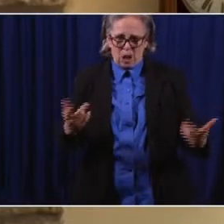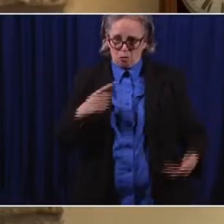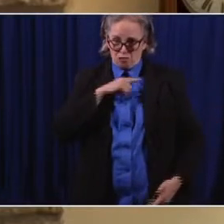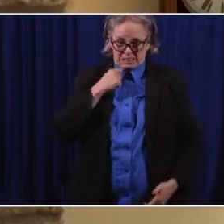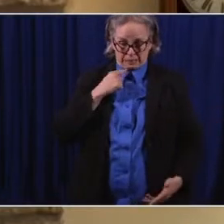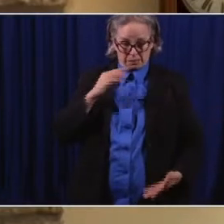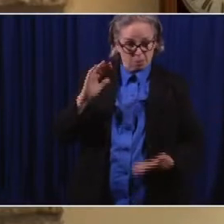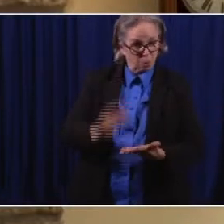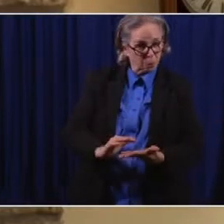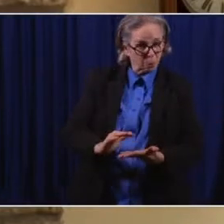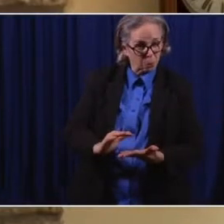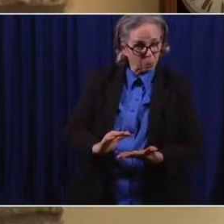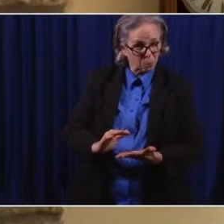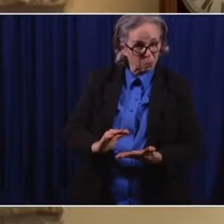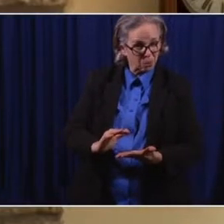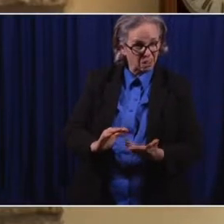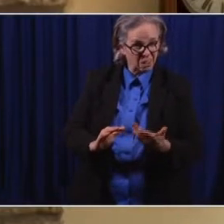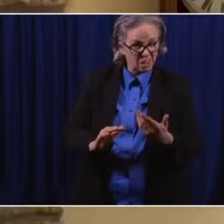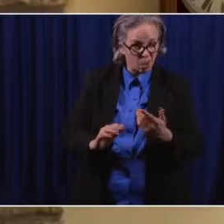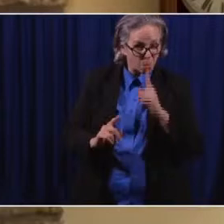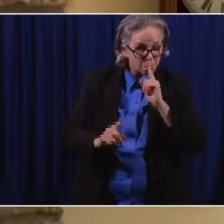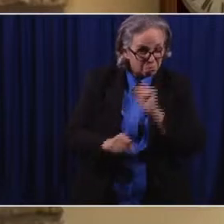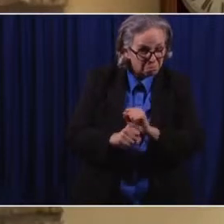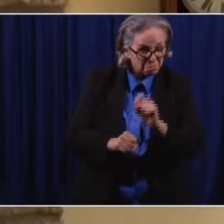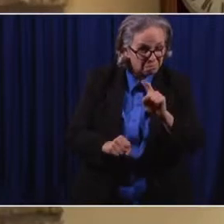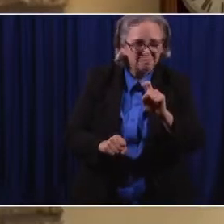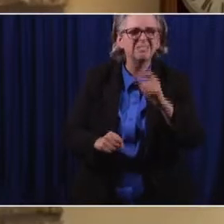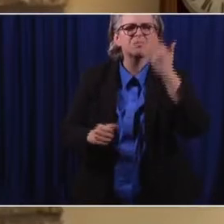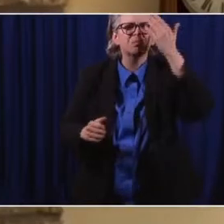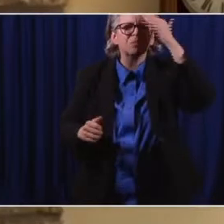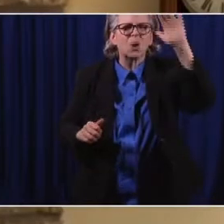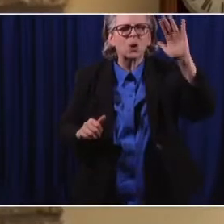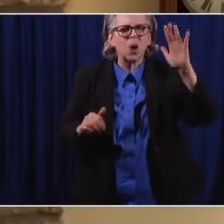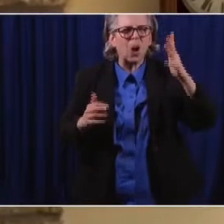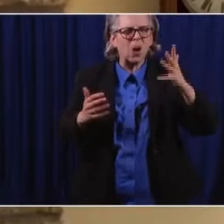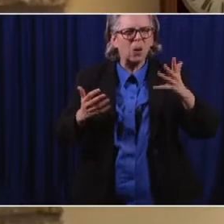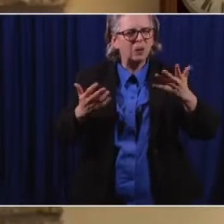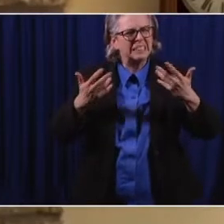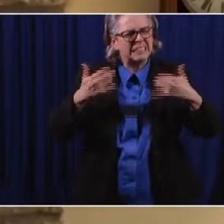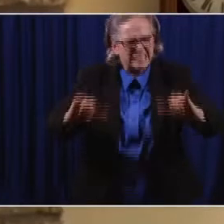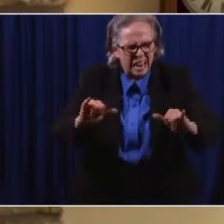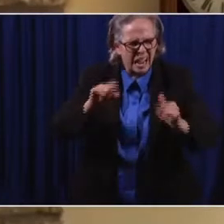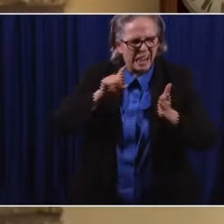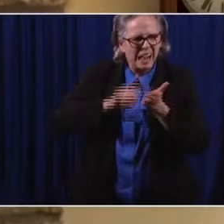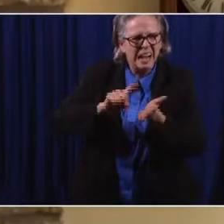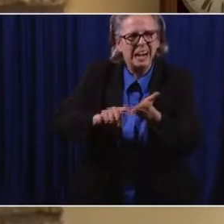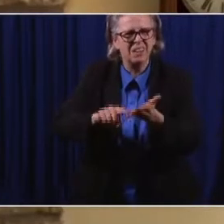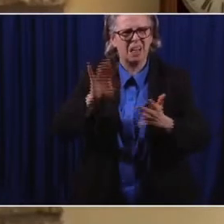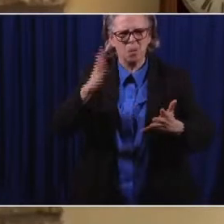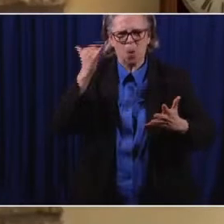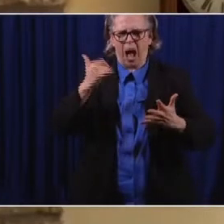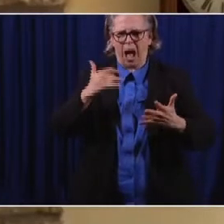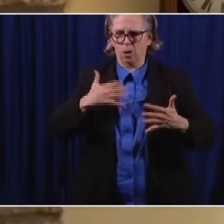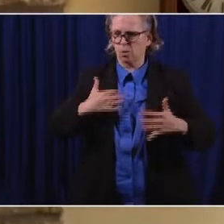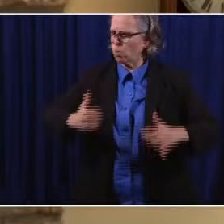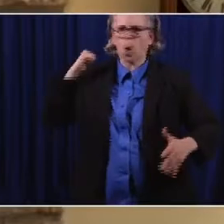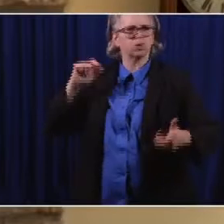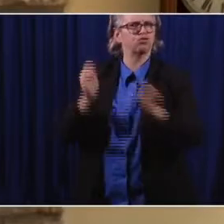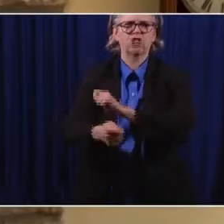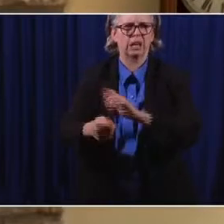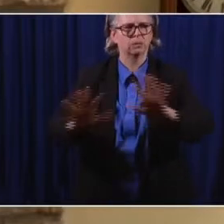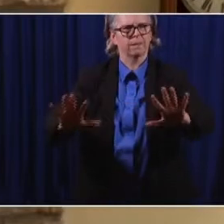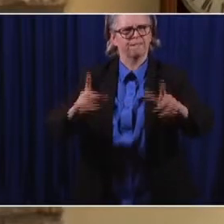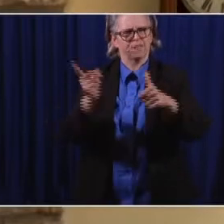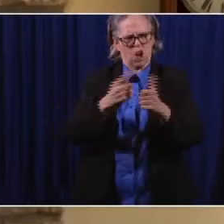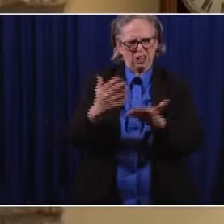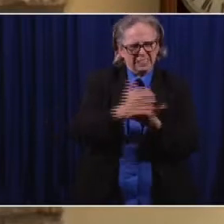know, then there's a feeling that we should not change that. And so my heart goes out to the student who you're talking about.